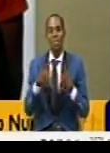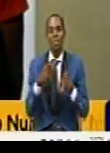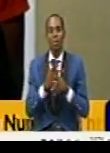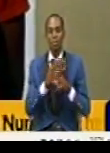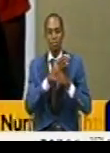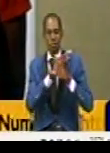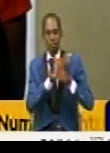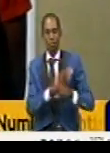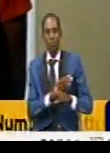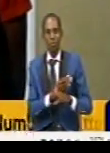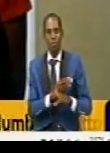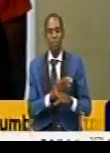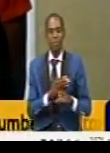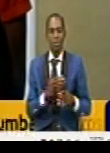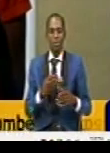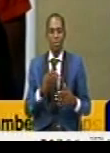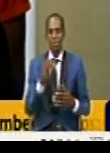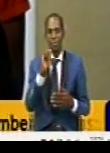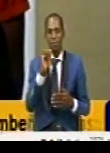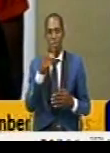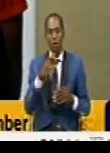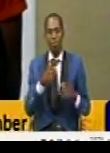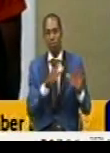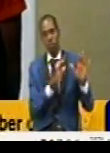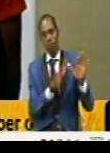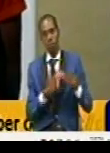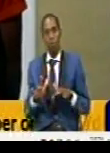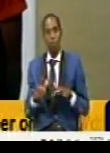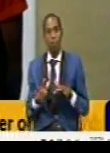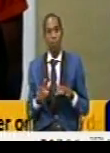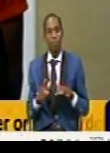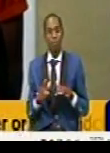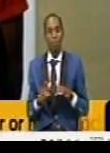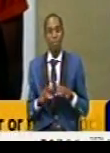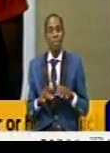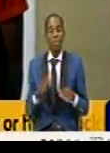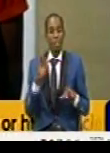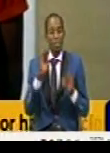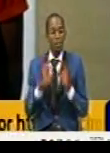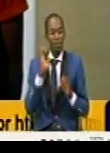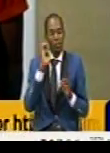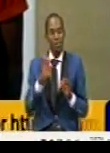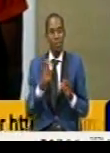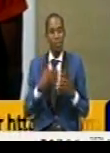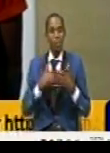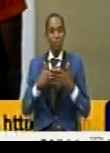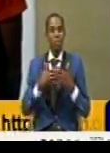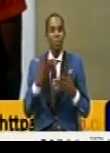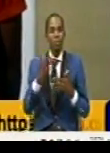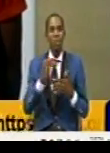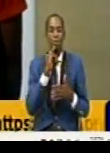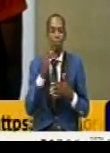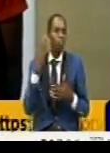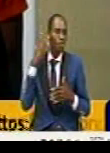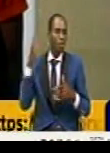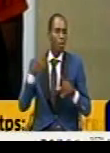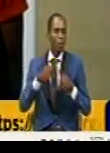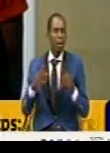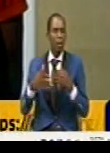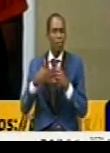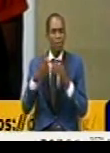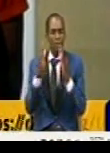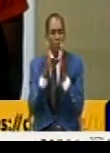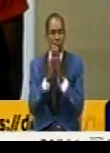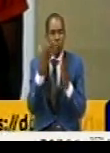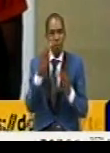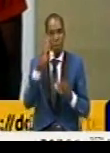it obstructive airflow. If I spend the night with you in the same room, you can barely sleep because of the noise that will come out from